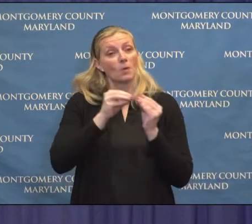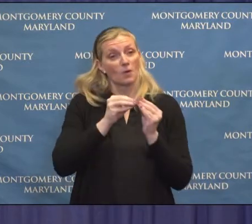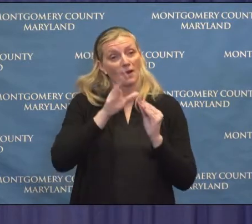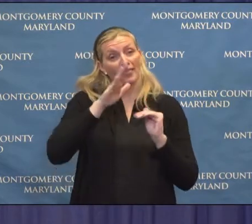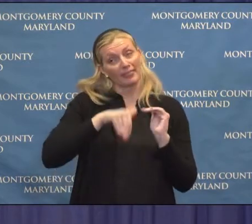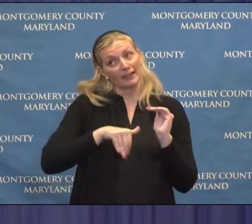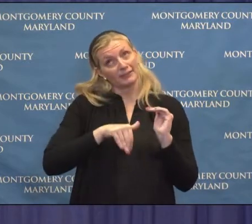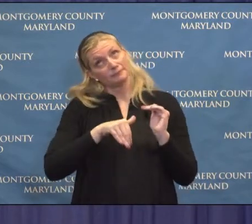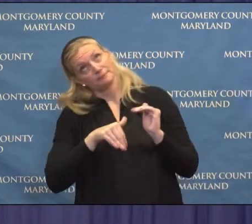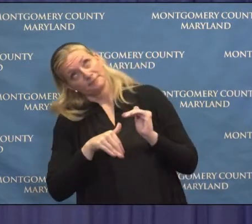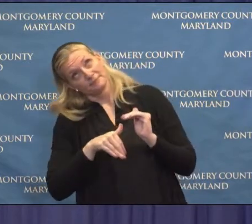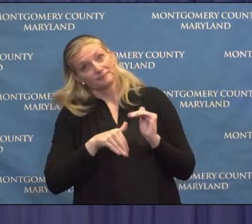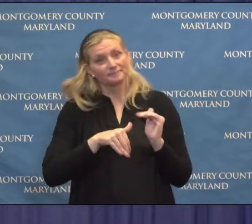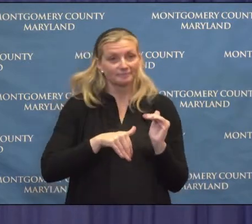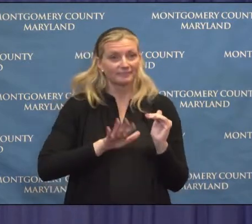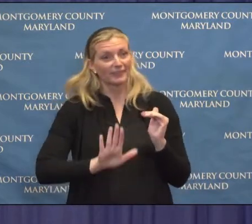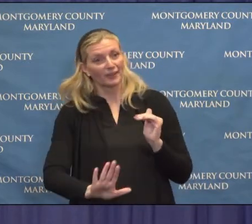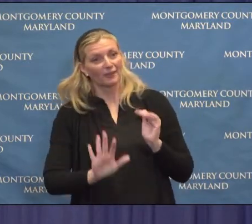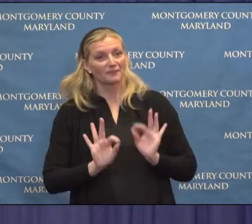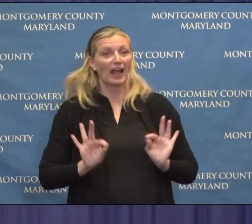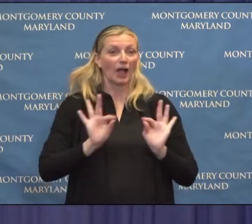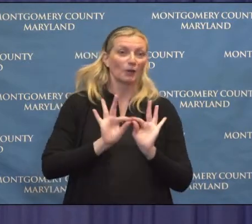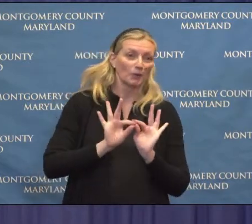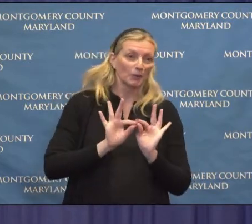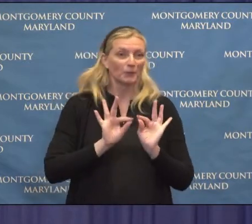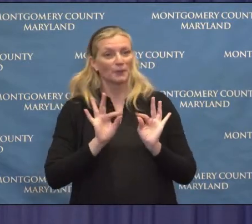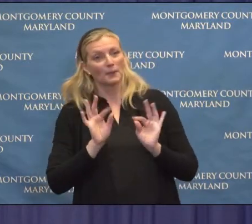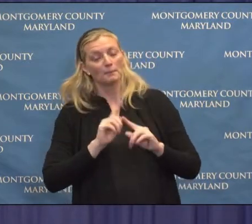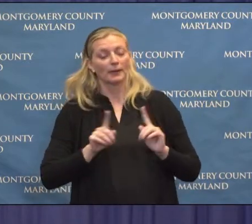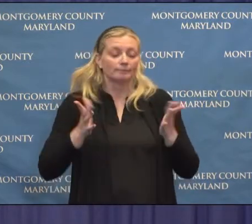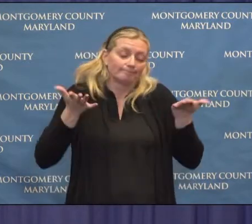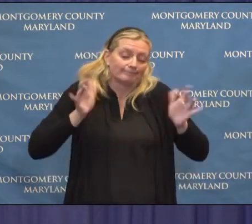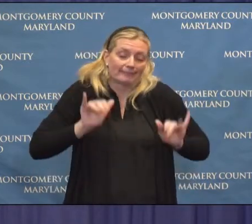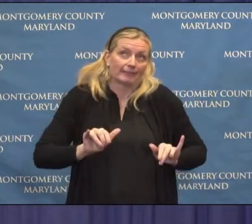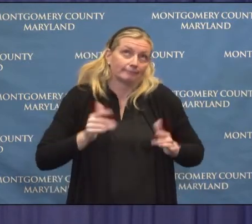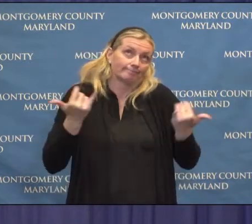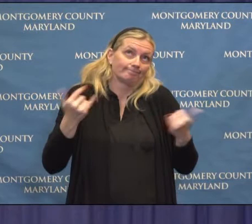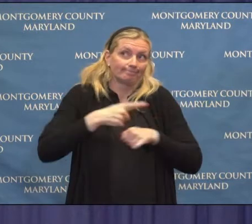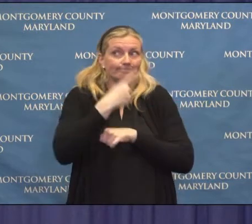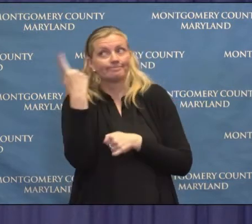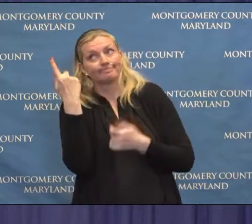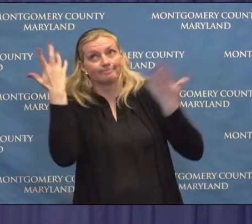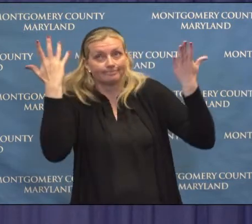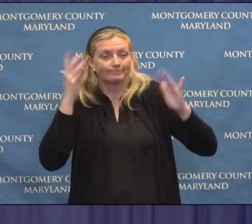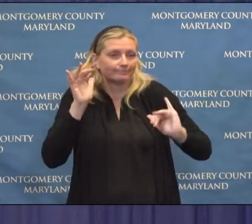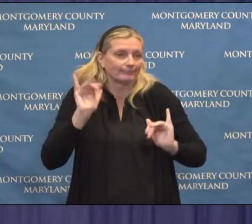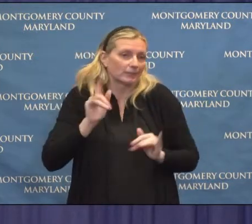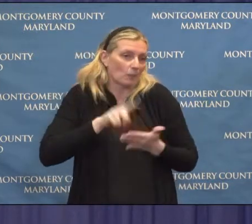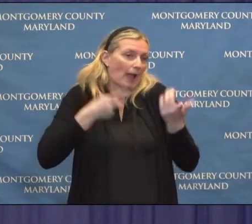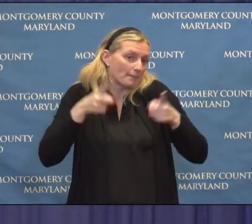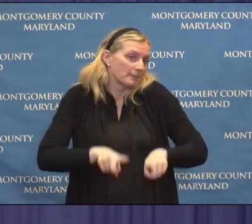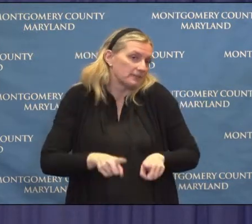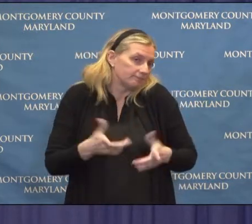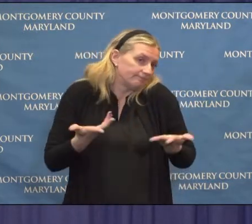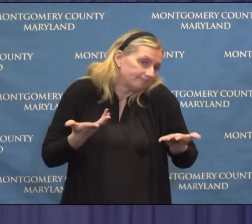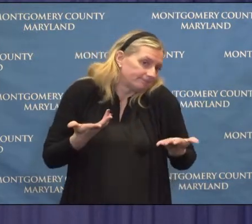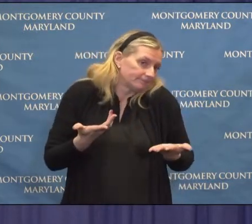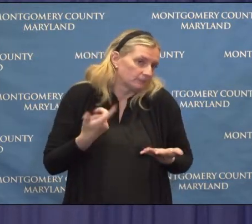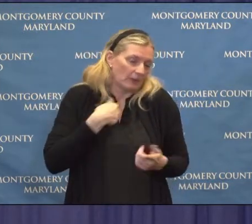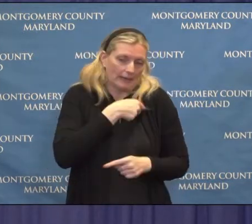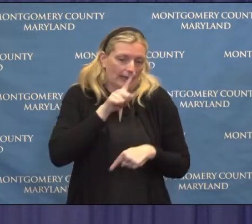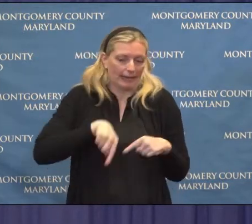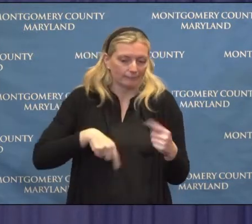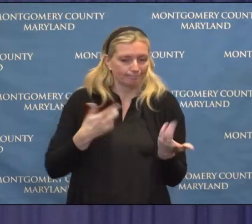old face value of these things used to be in some cases, but that's the reality of the market. Unfortunate, but it is the reality of the